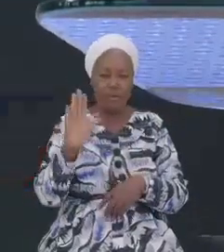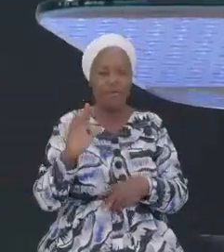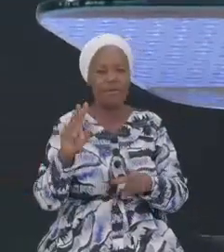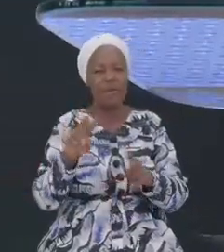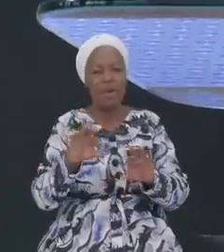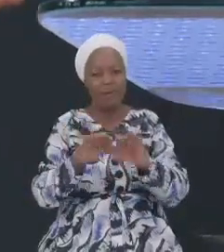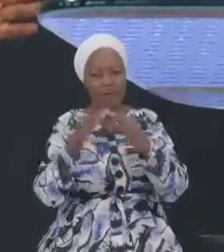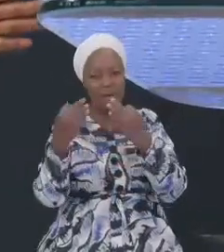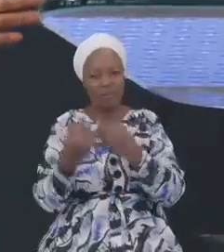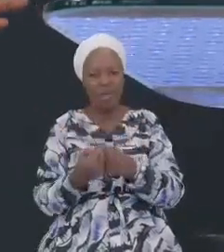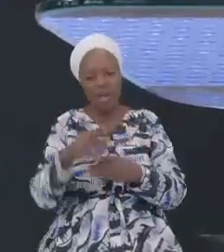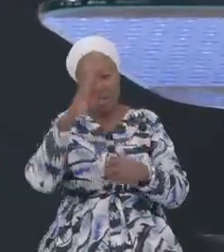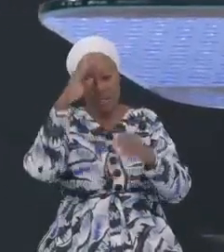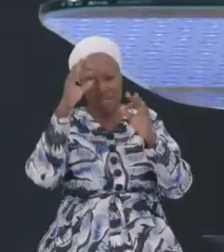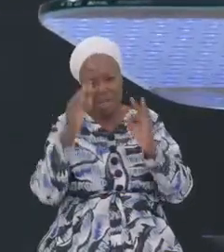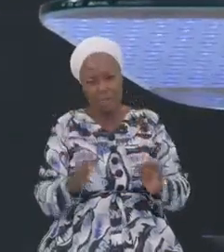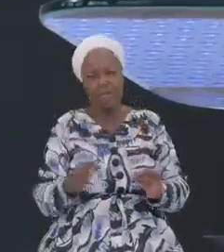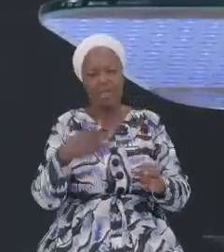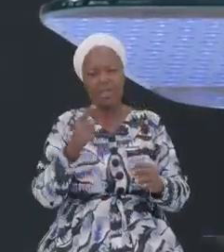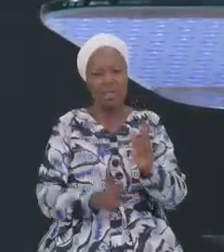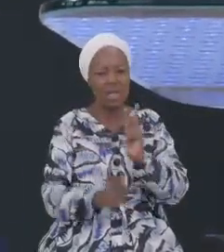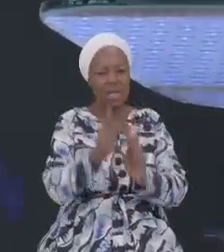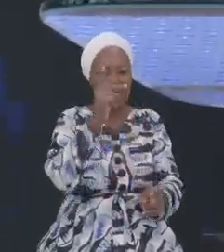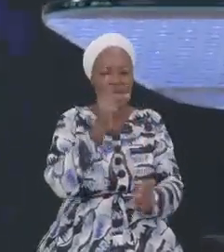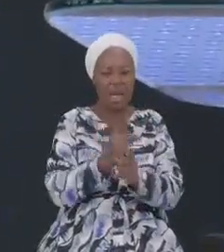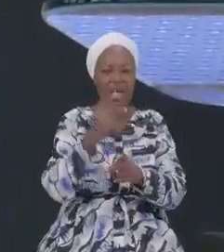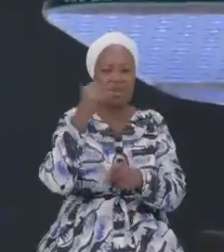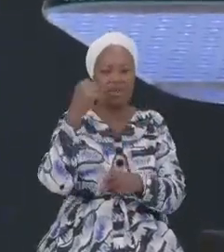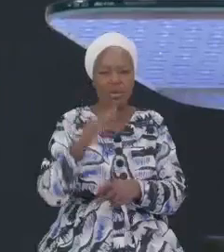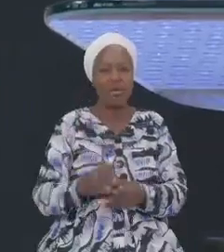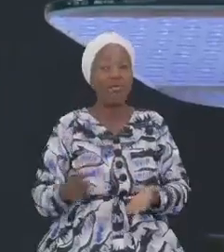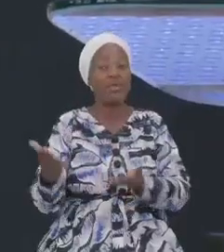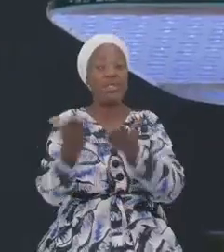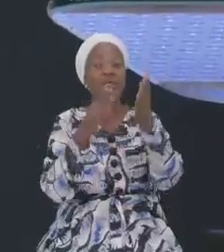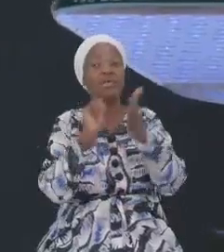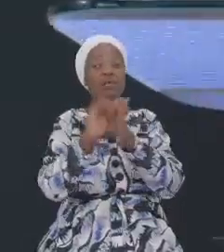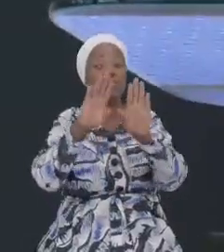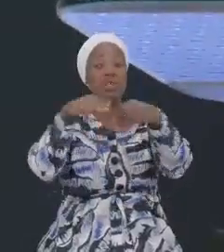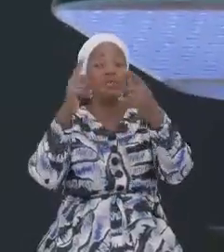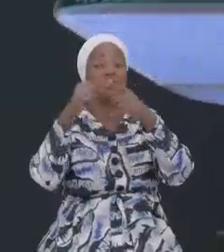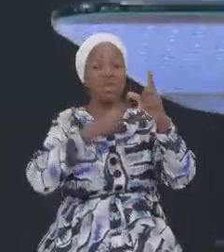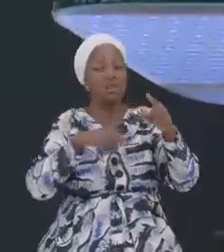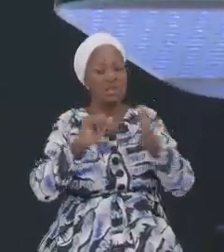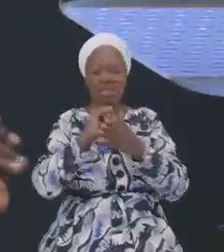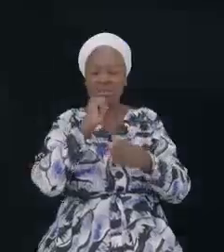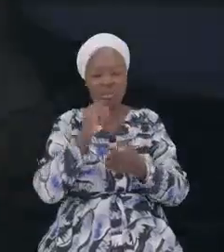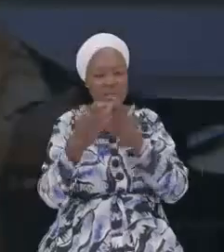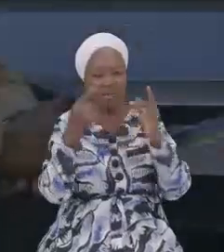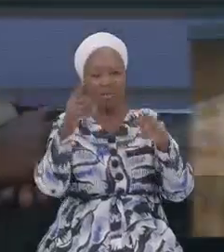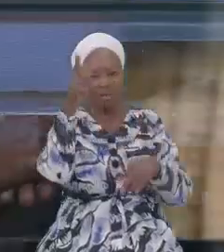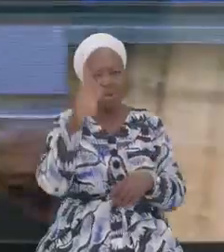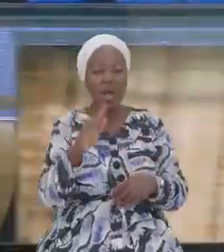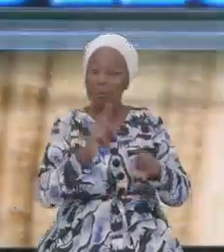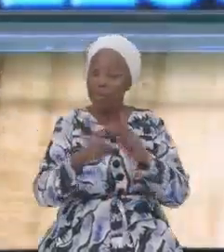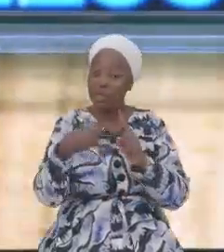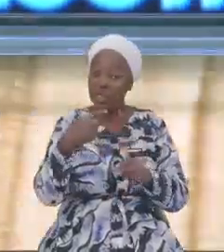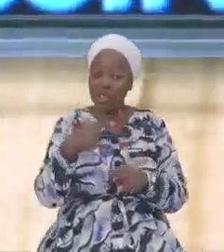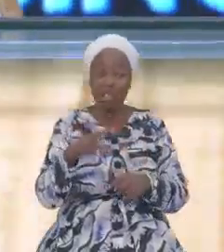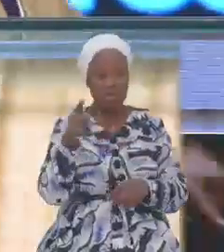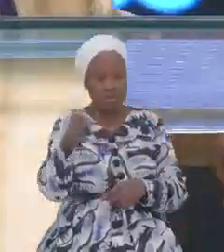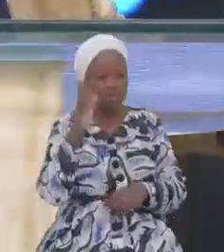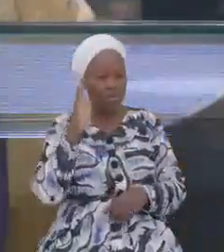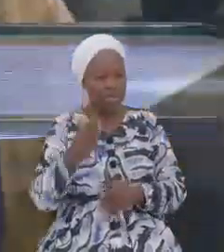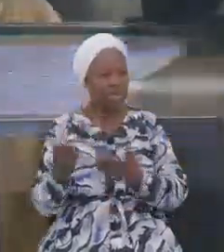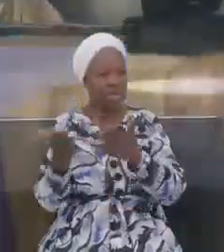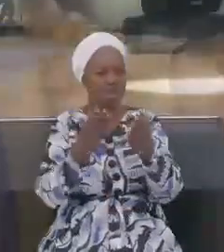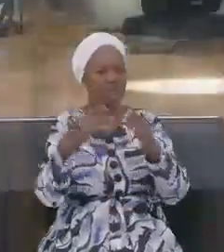family determines the kind of service you render. That's not serving God. But it says, you shall